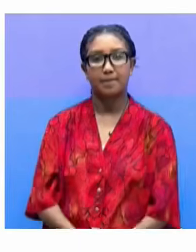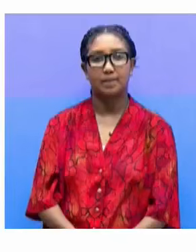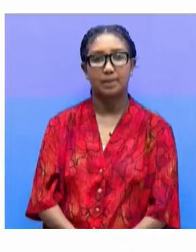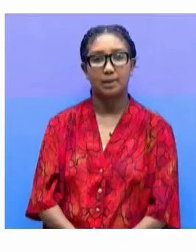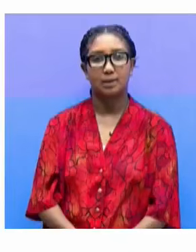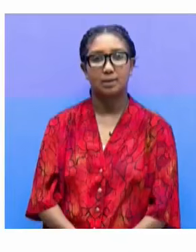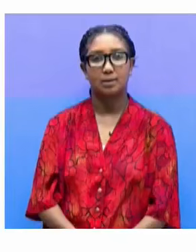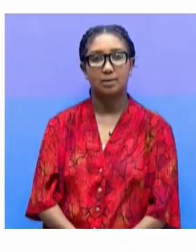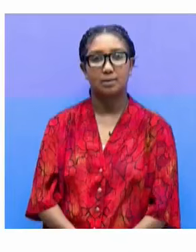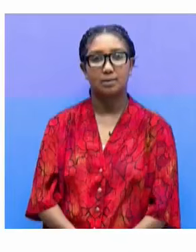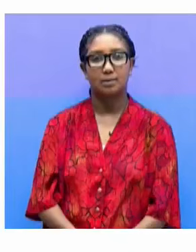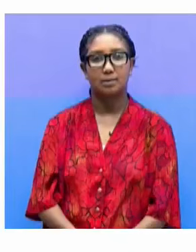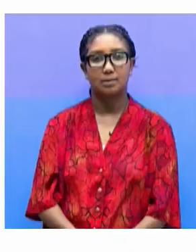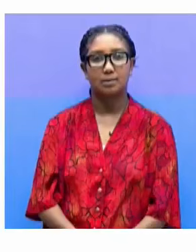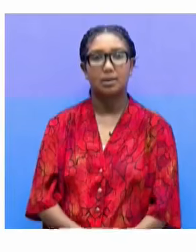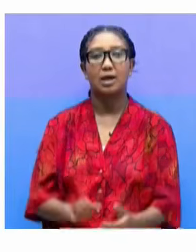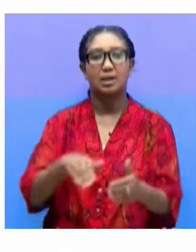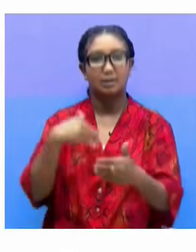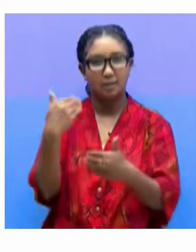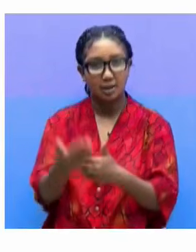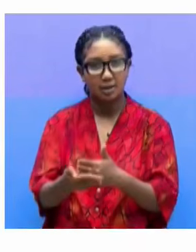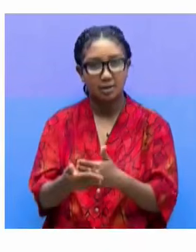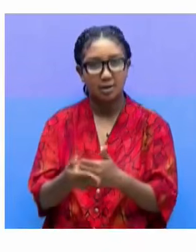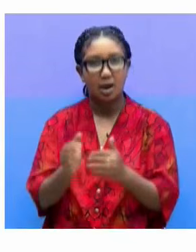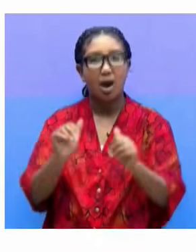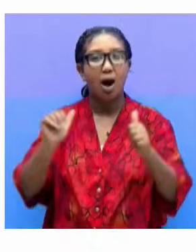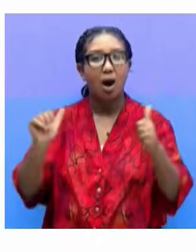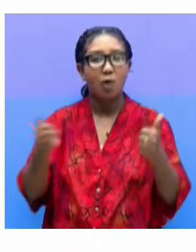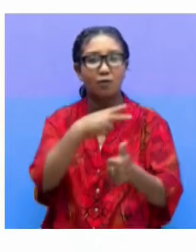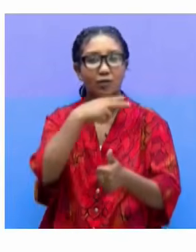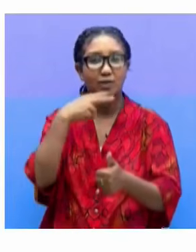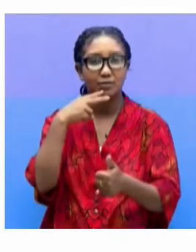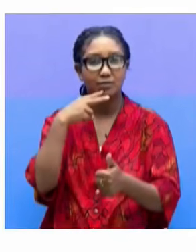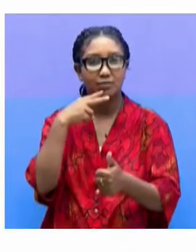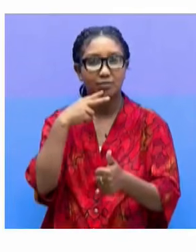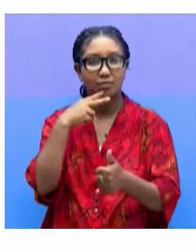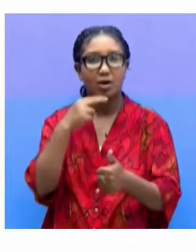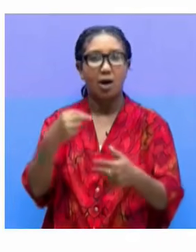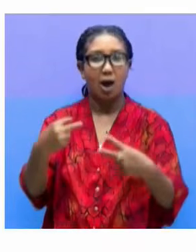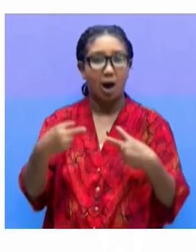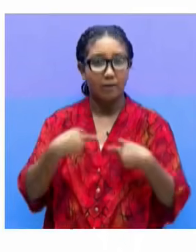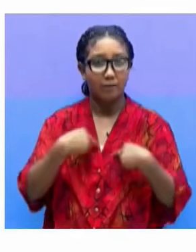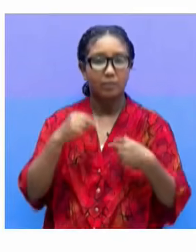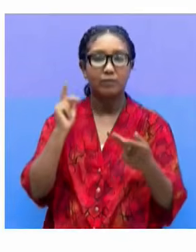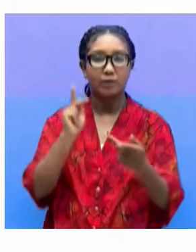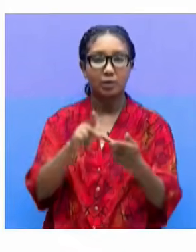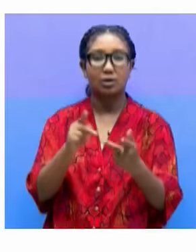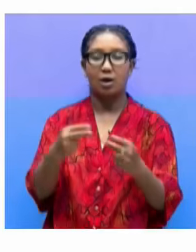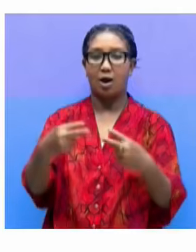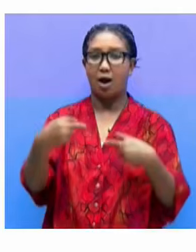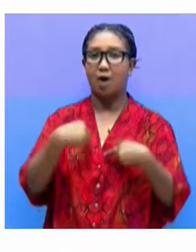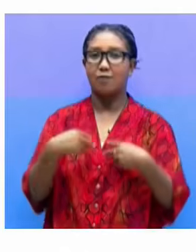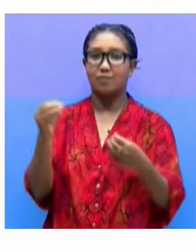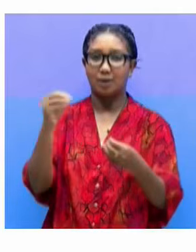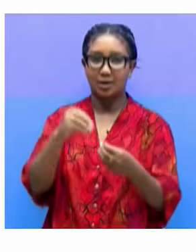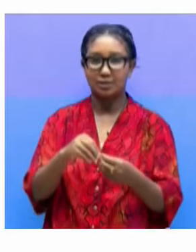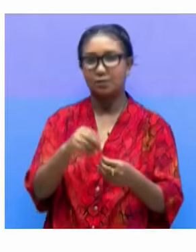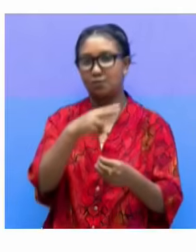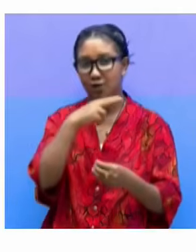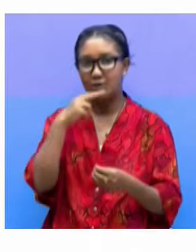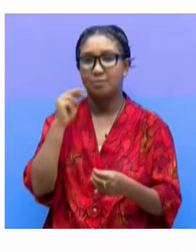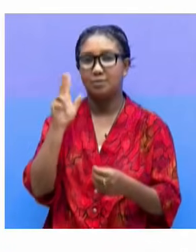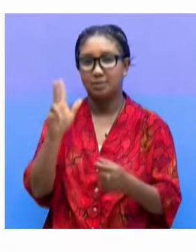All right? And then, how is the verb? If it is have or if it is perfect, have plus verb